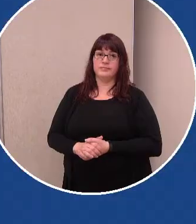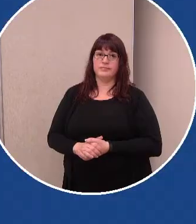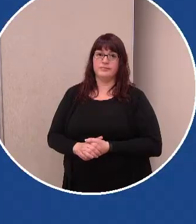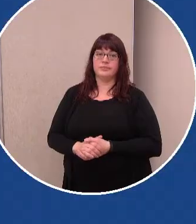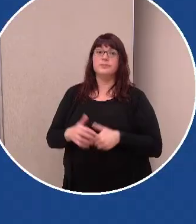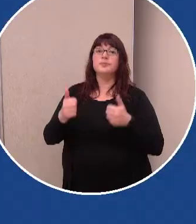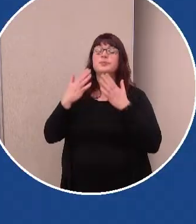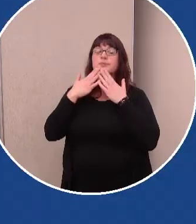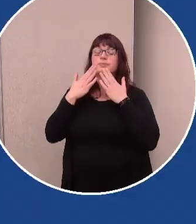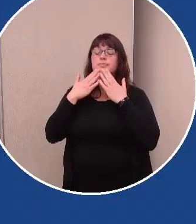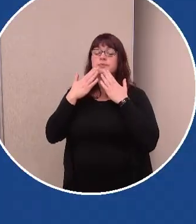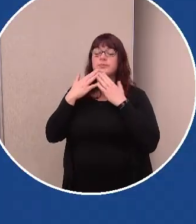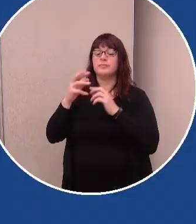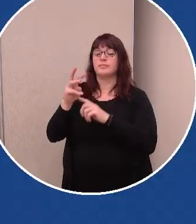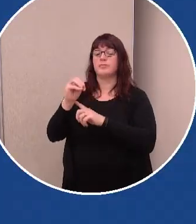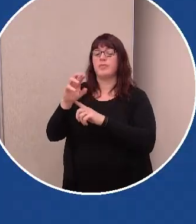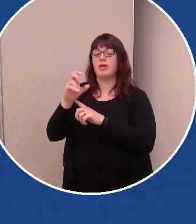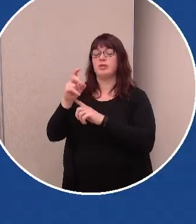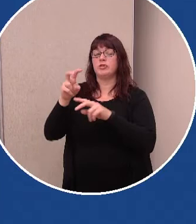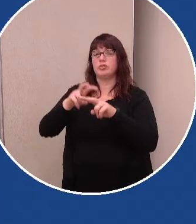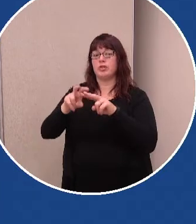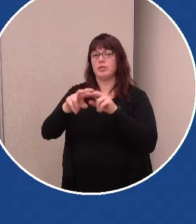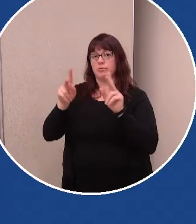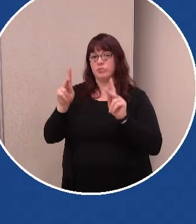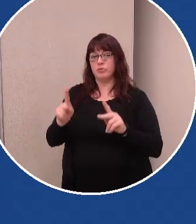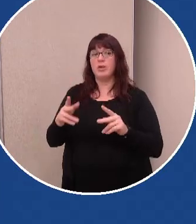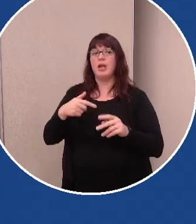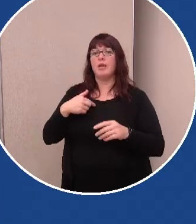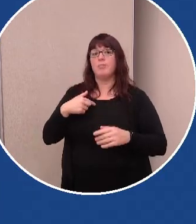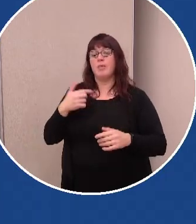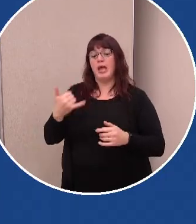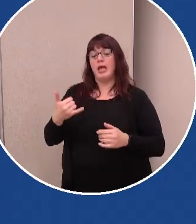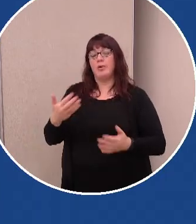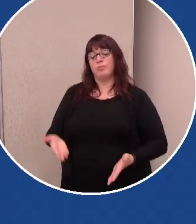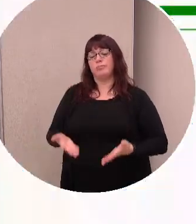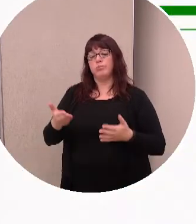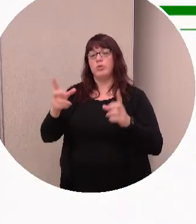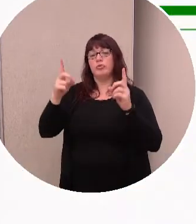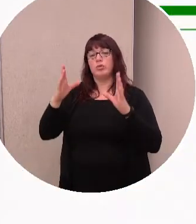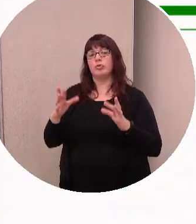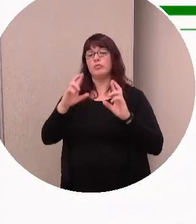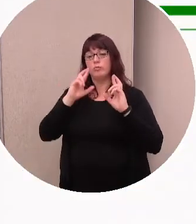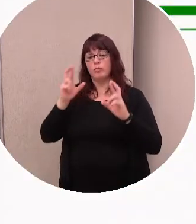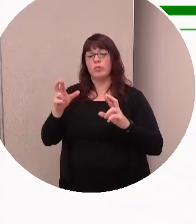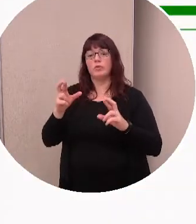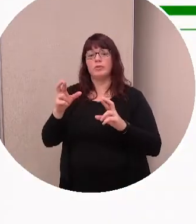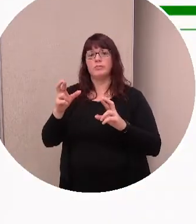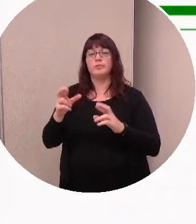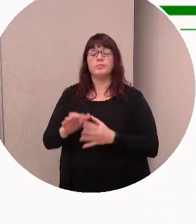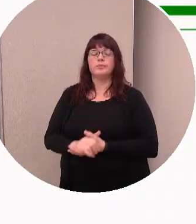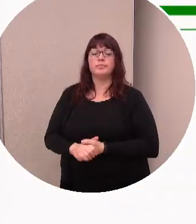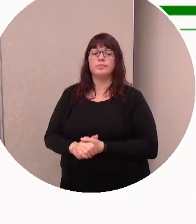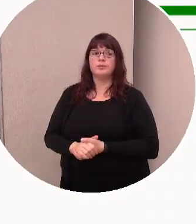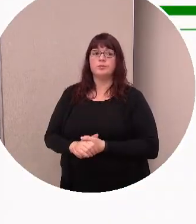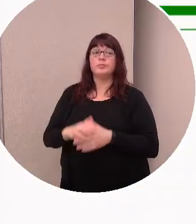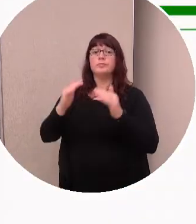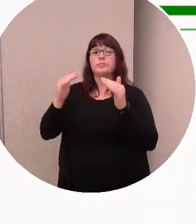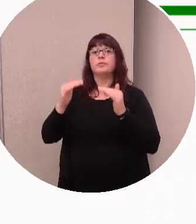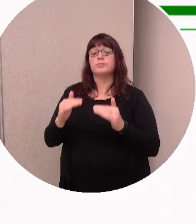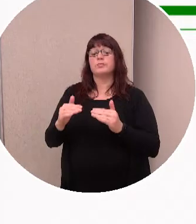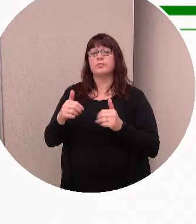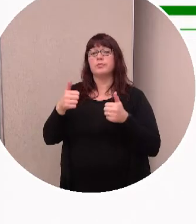Thank you, Mr. Chair. Pleased to bring the director's report. Next slide, please, to this